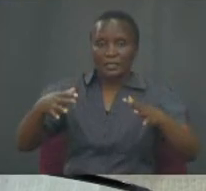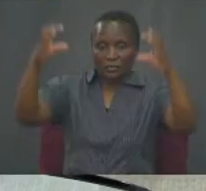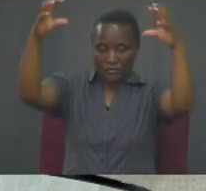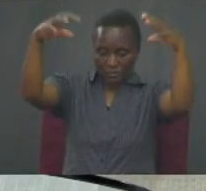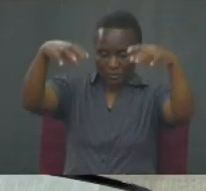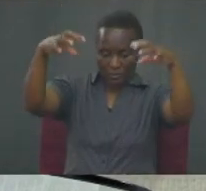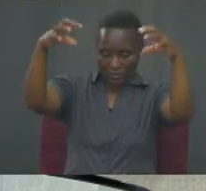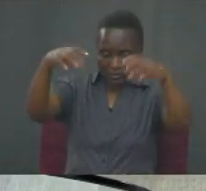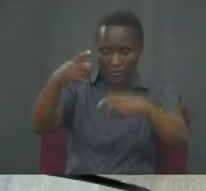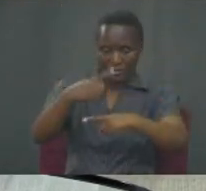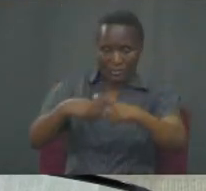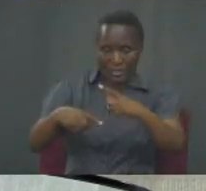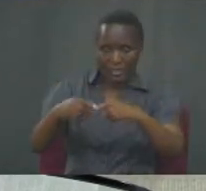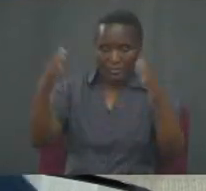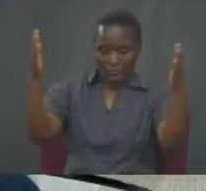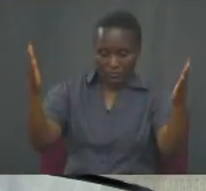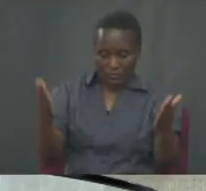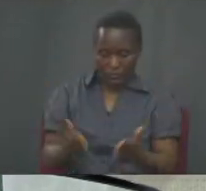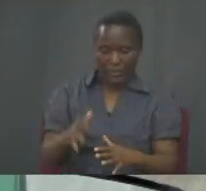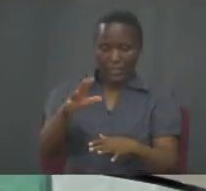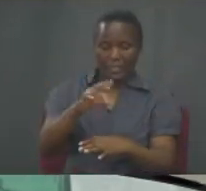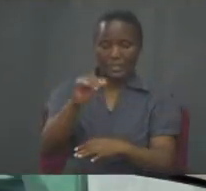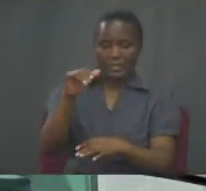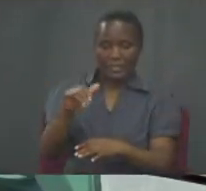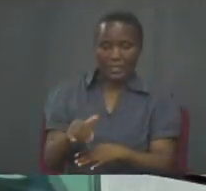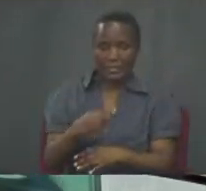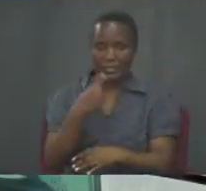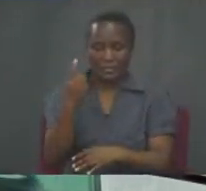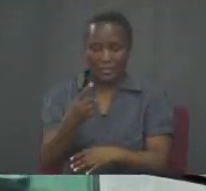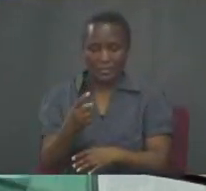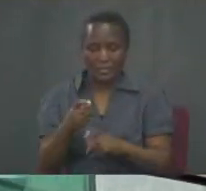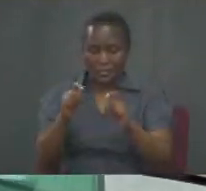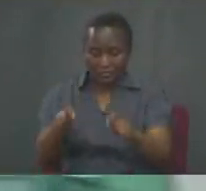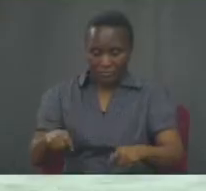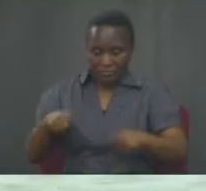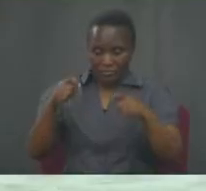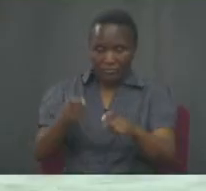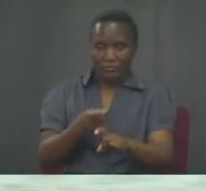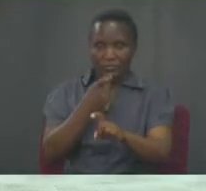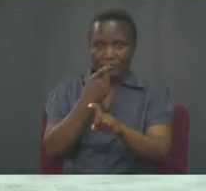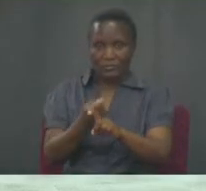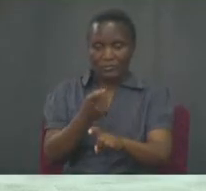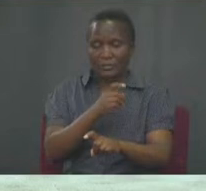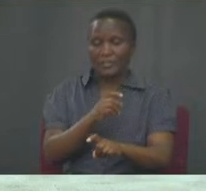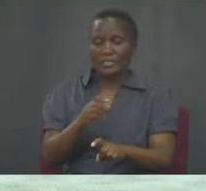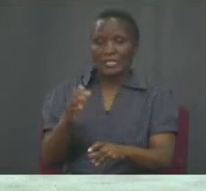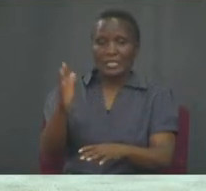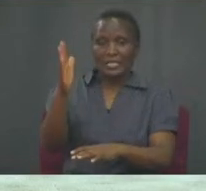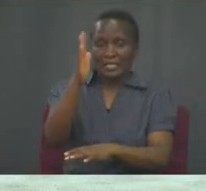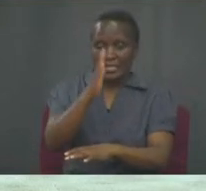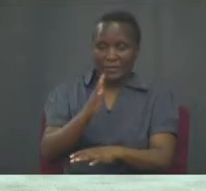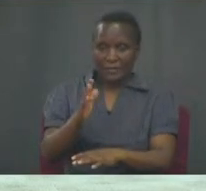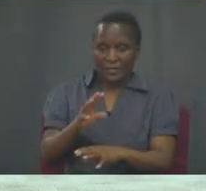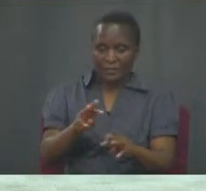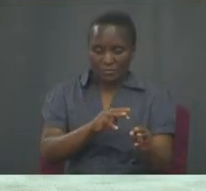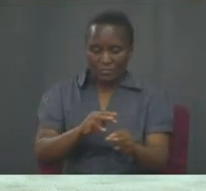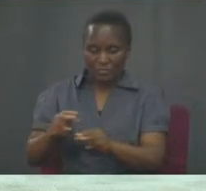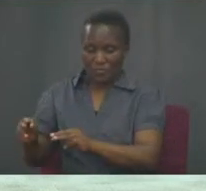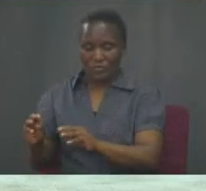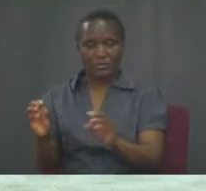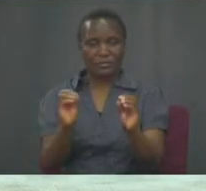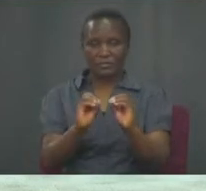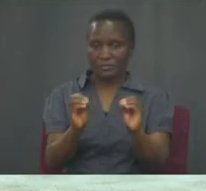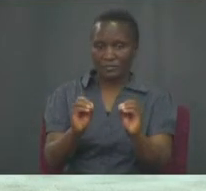And that alone, the chariots of iron and their horses were disempowered,